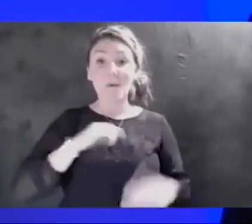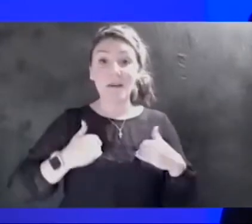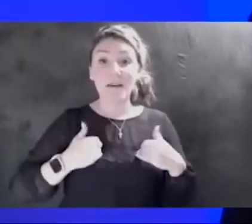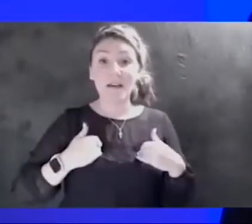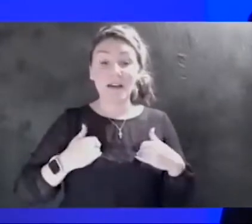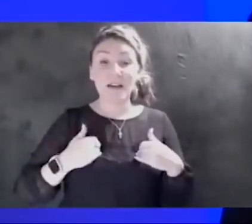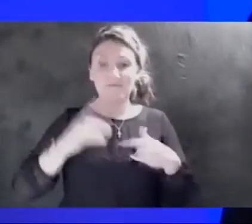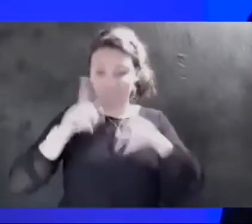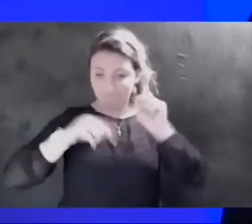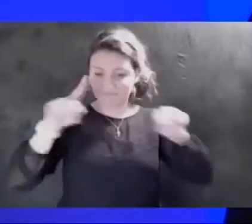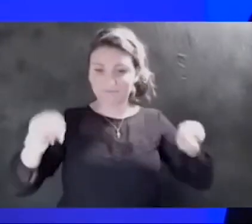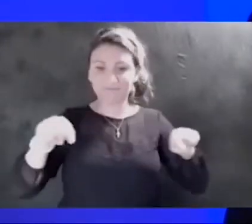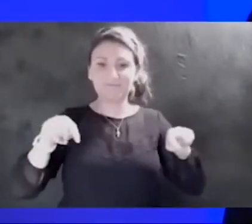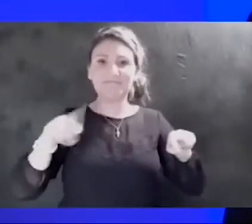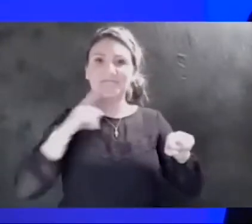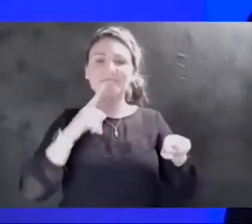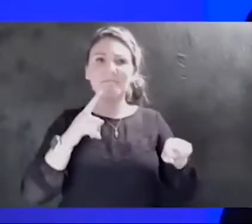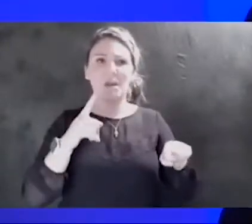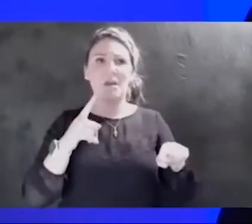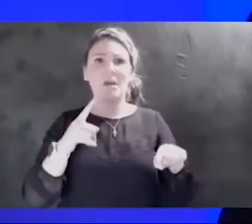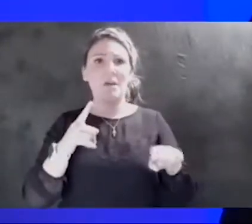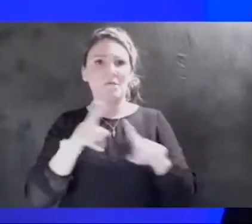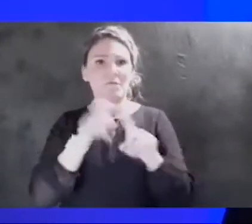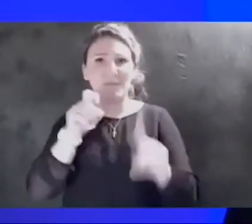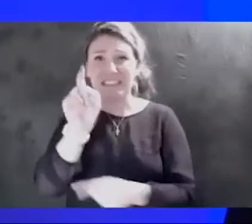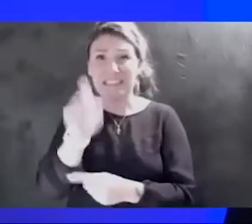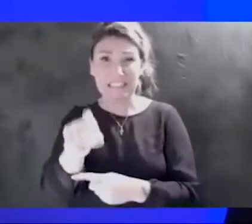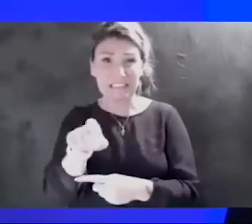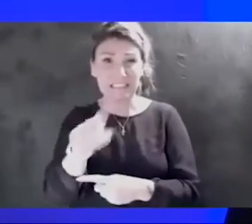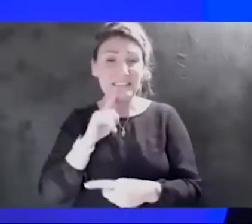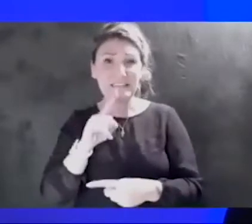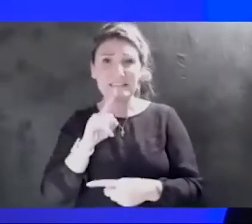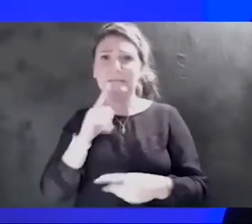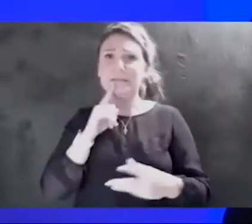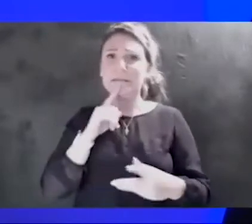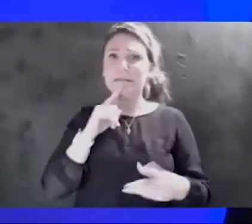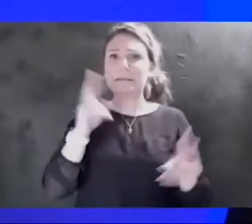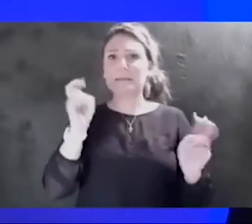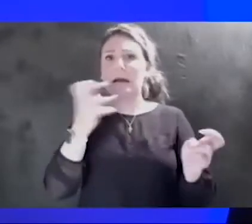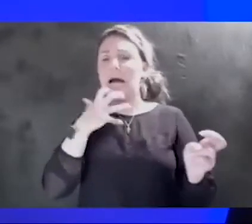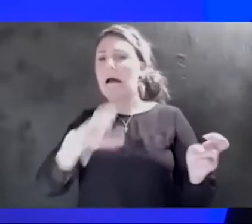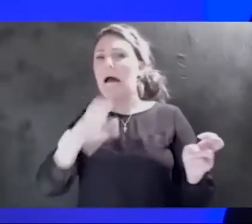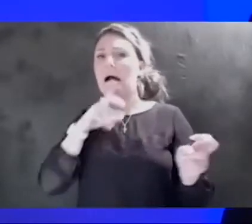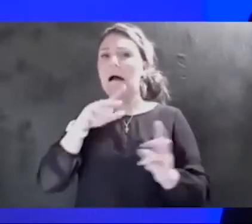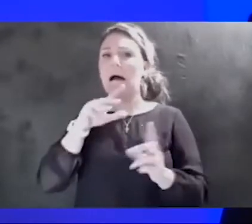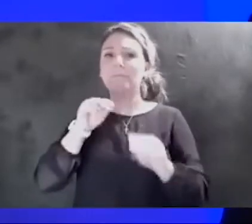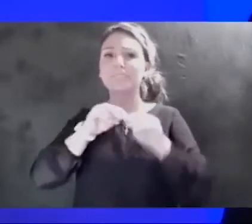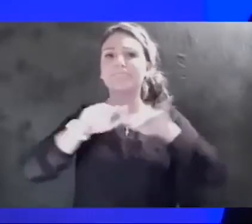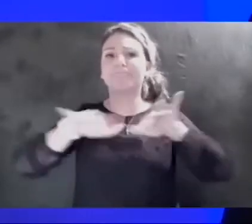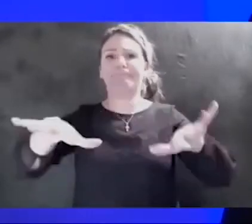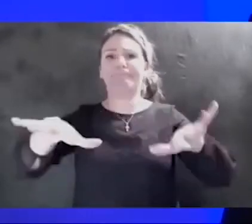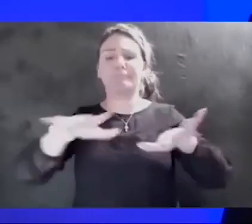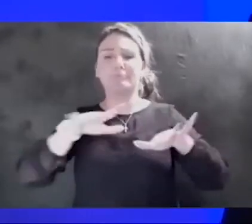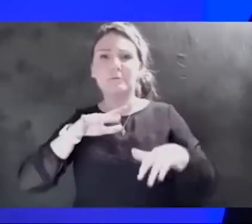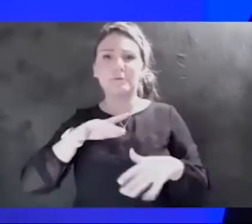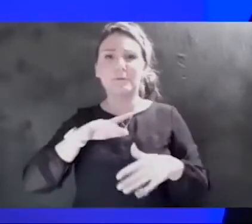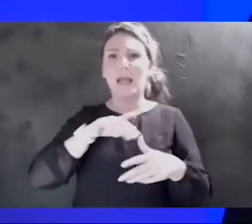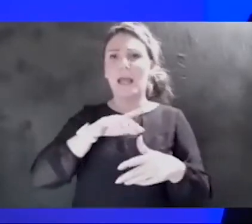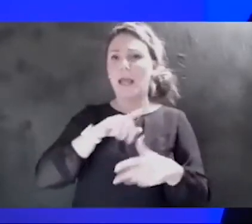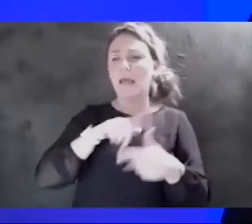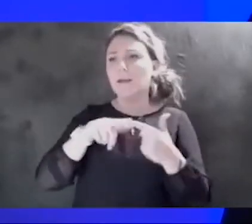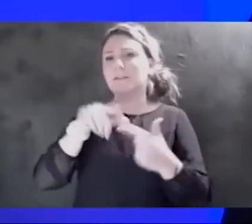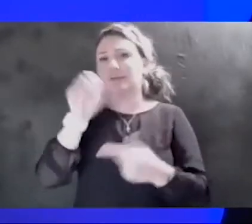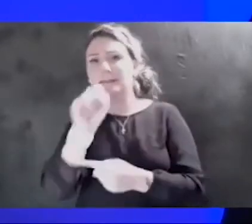need across the state. The hot spots in southeast and southwest